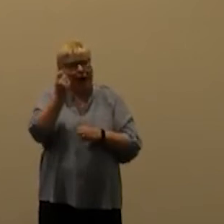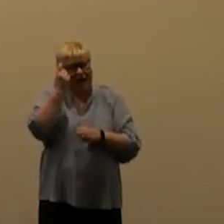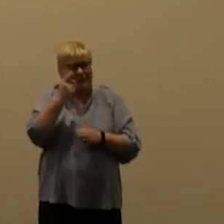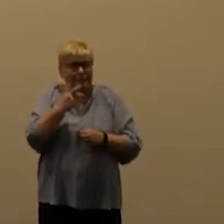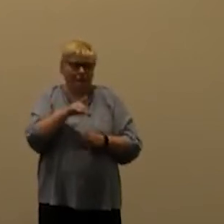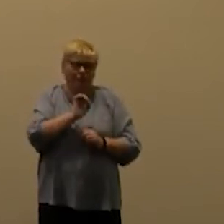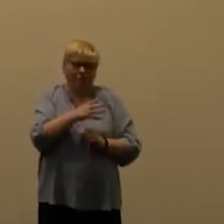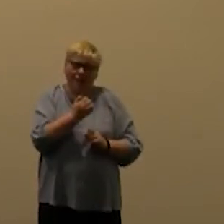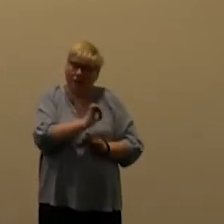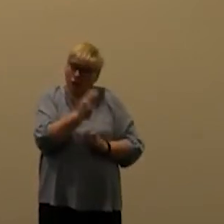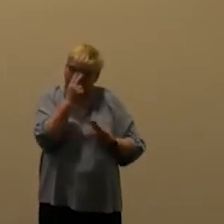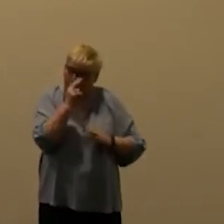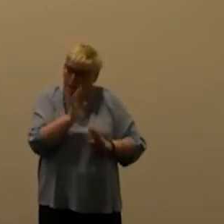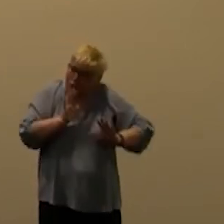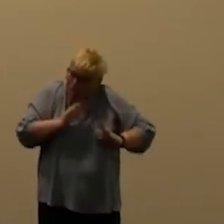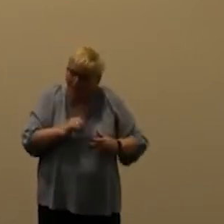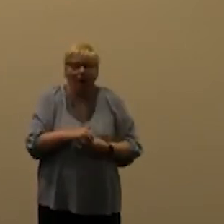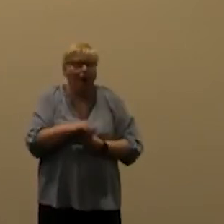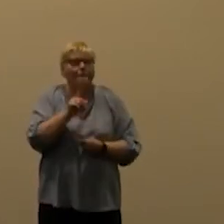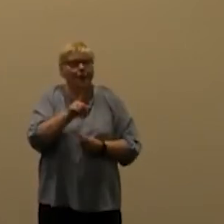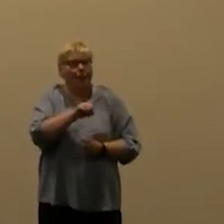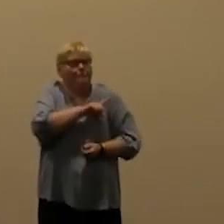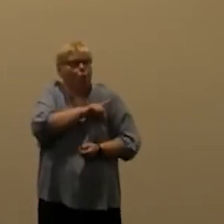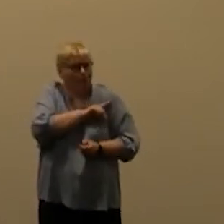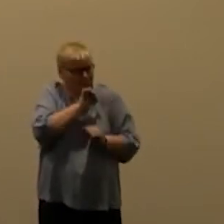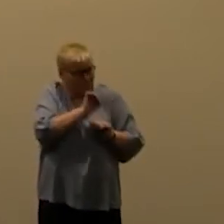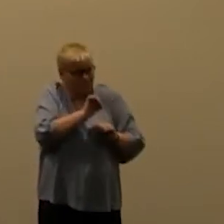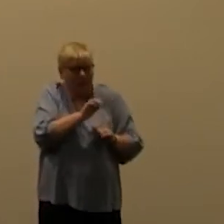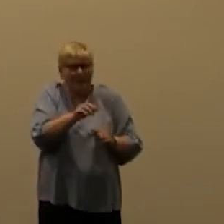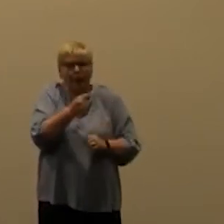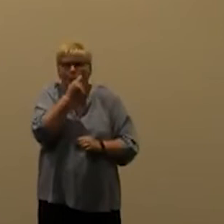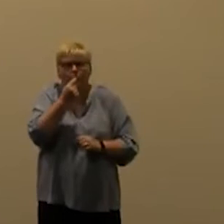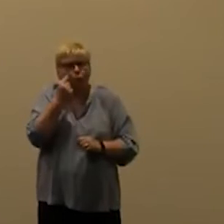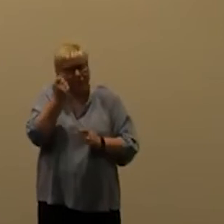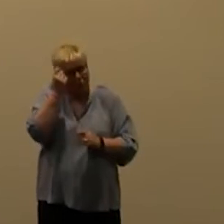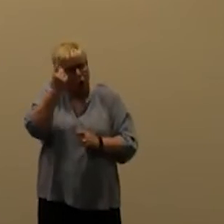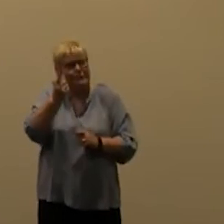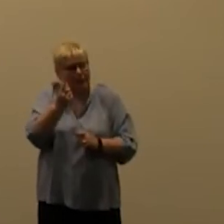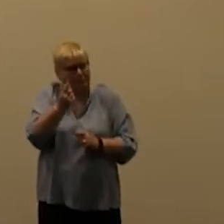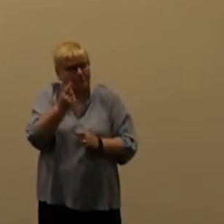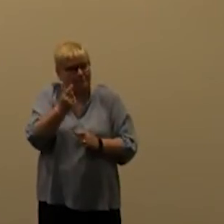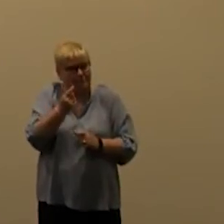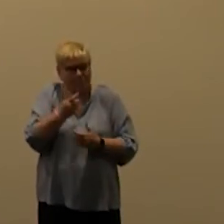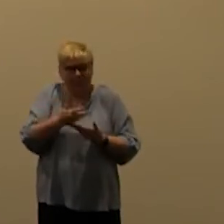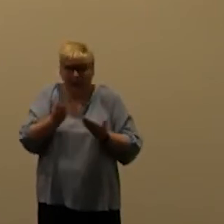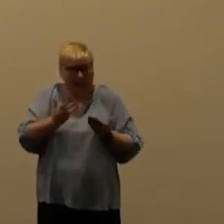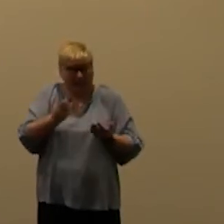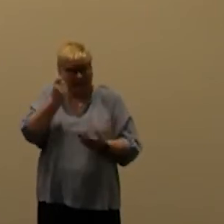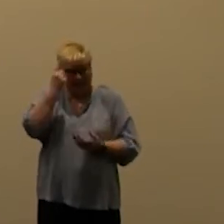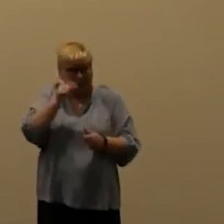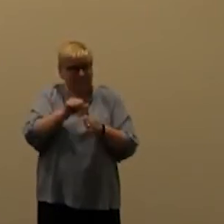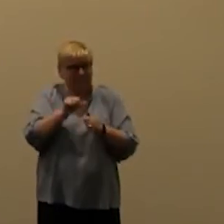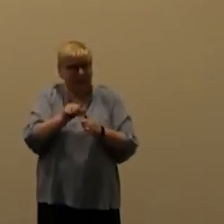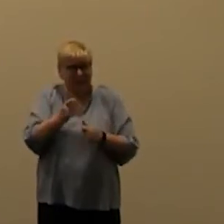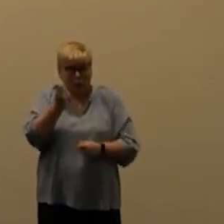reputation. But the purpose of that Design Shed is proof of concept. And like any good idea, far better to